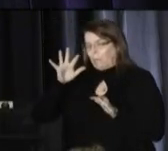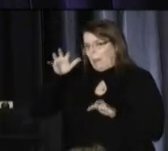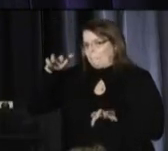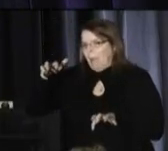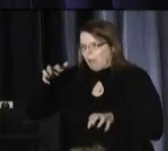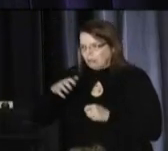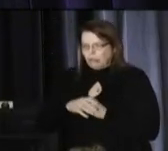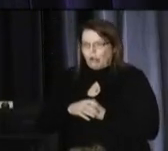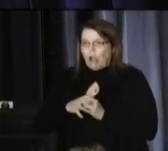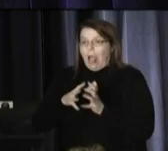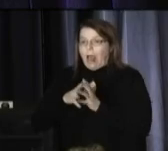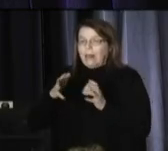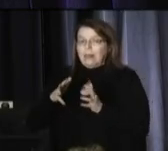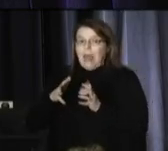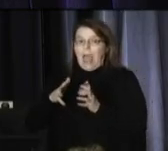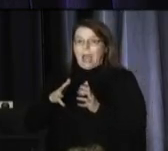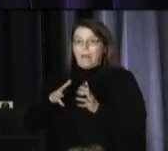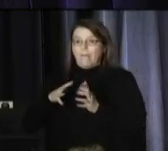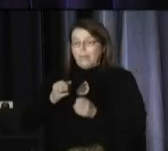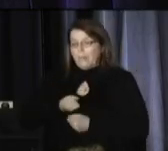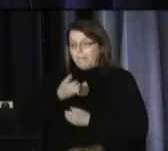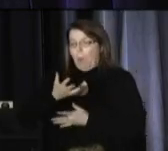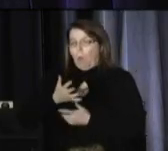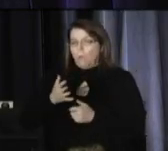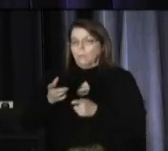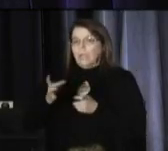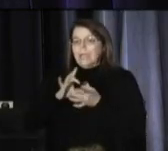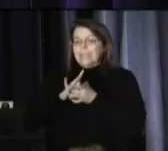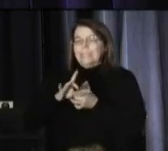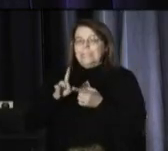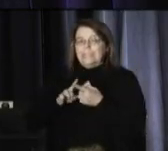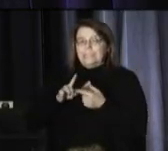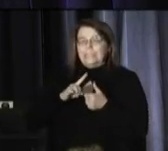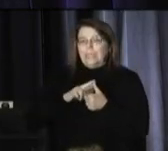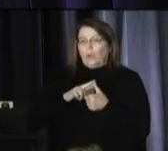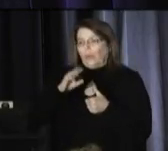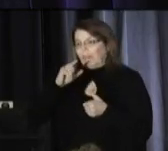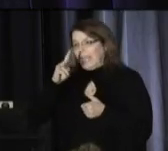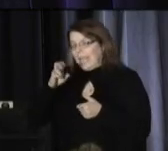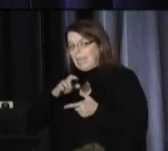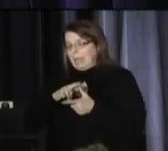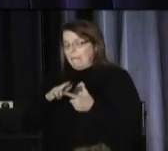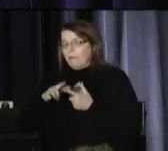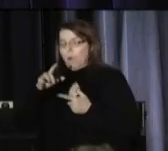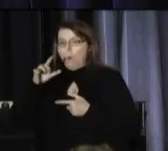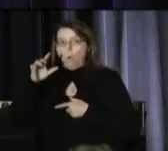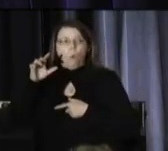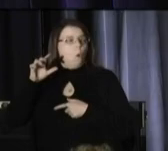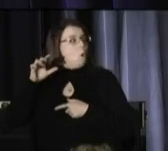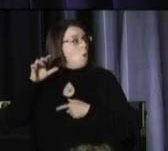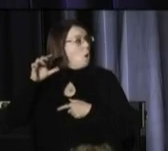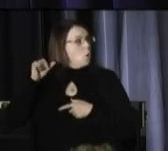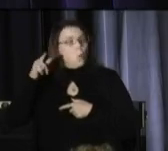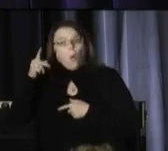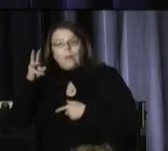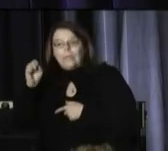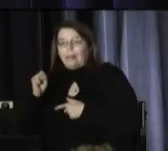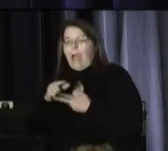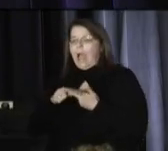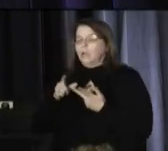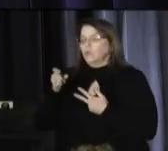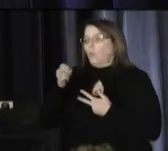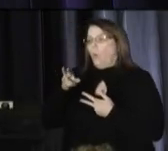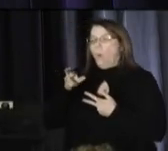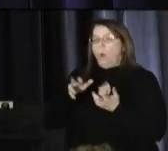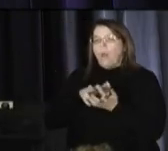poems are dealing with Eve, are dealing with Goldilocks, are dealing with retellings in order to find this kind of way forward between the myths we tell